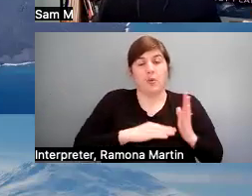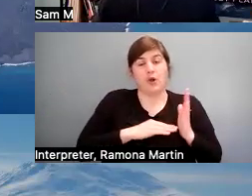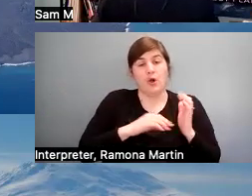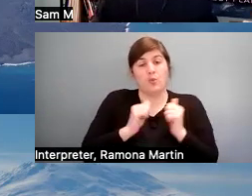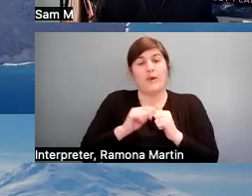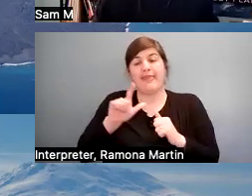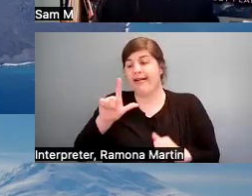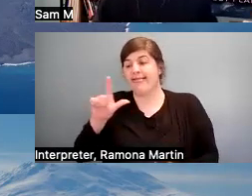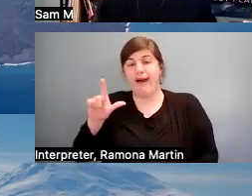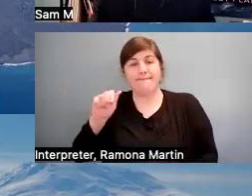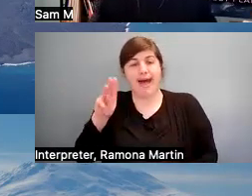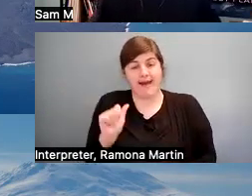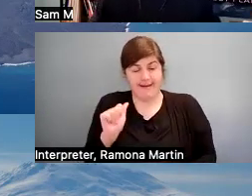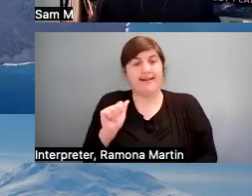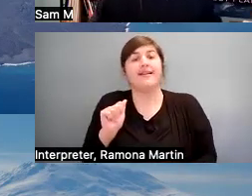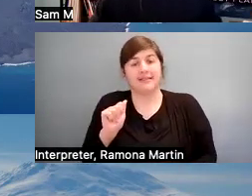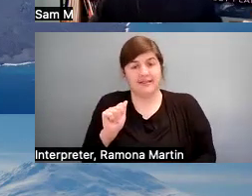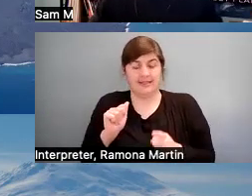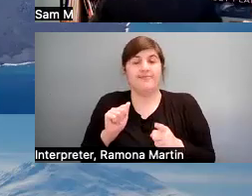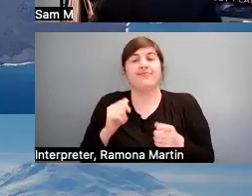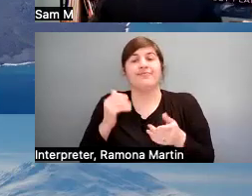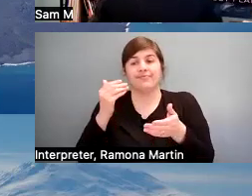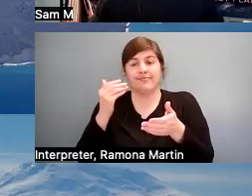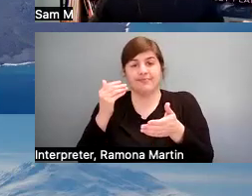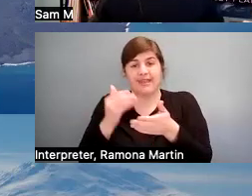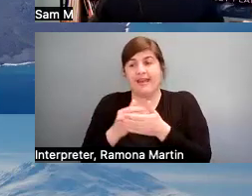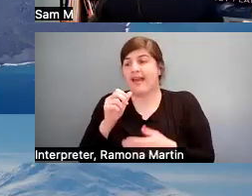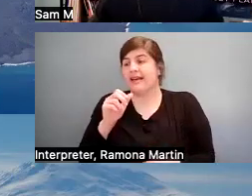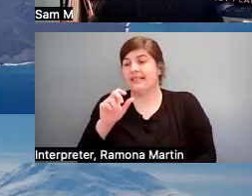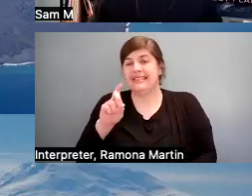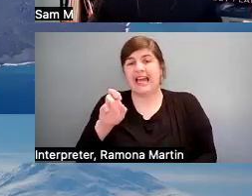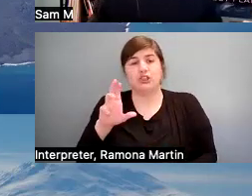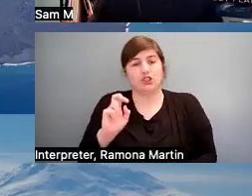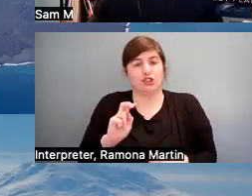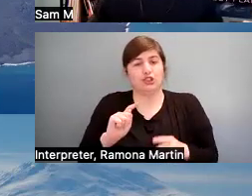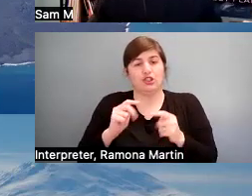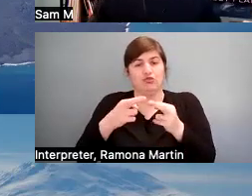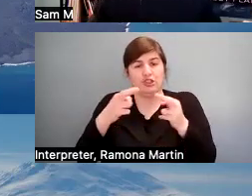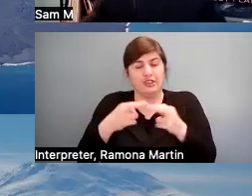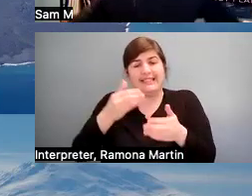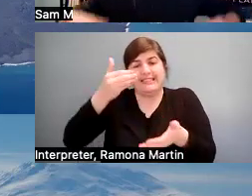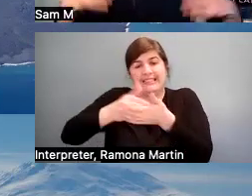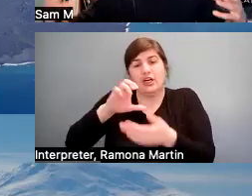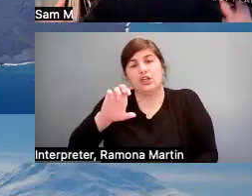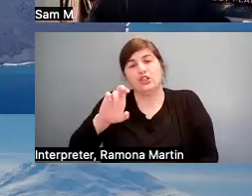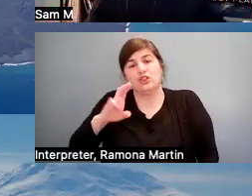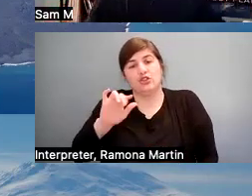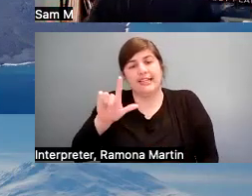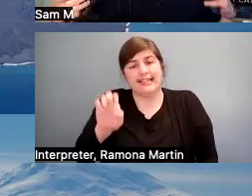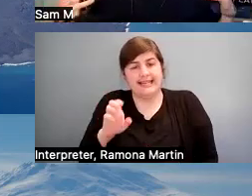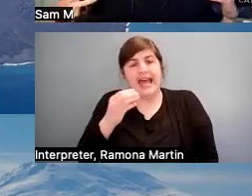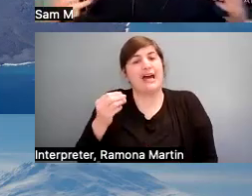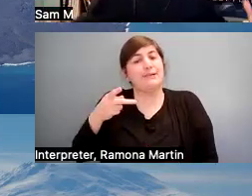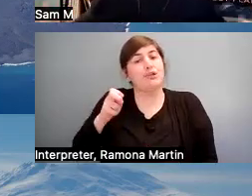those are volcanoes out in towards the Atacama Desert region, out towards Chile and Peru. You can have very high volcanoes,